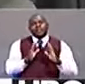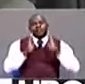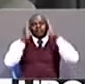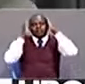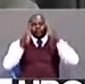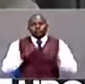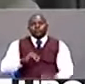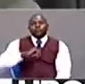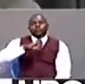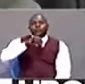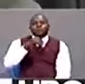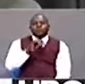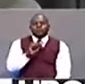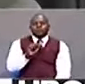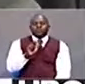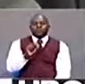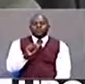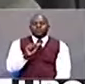Janan Rumu.